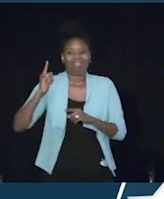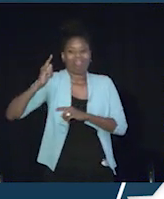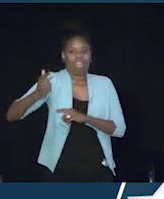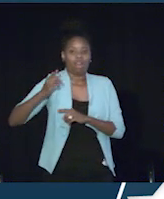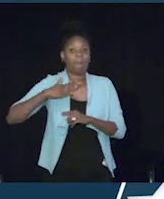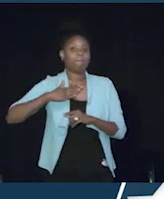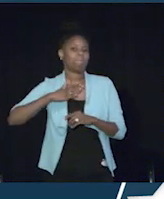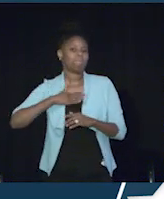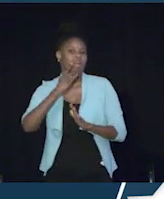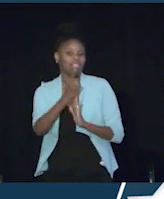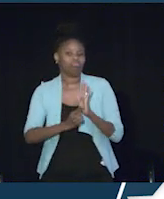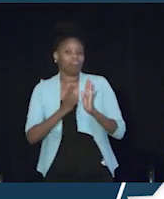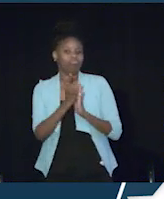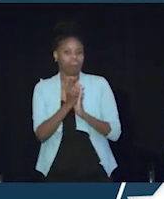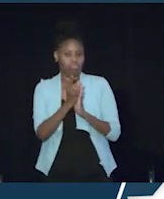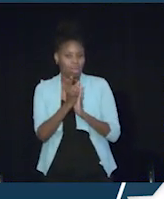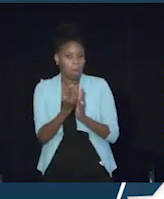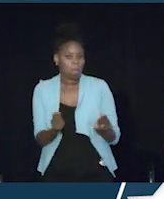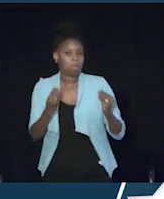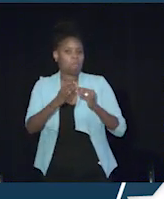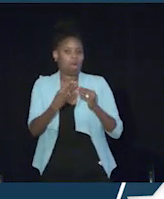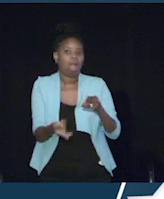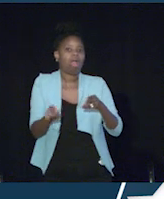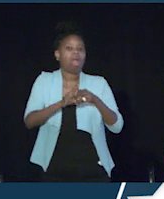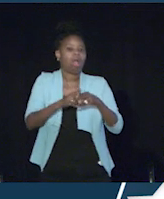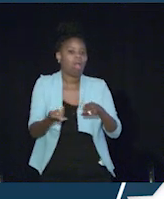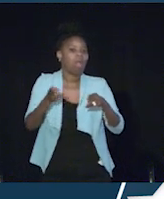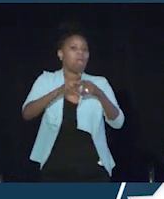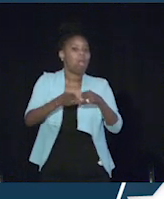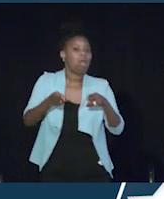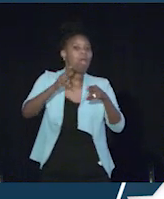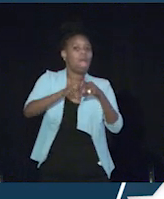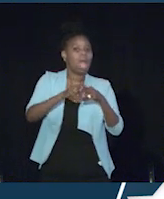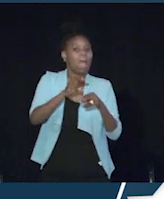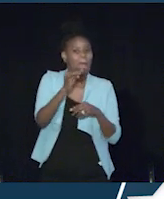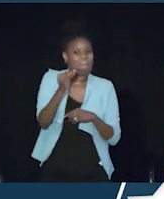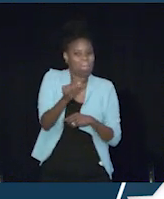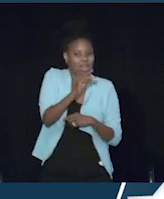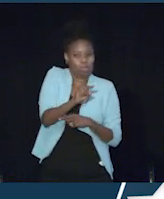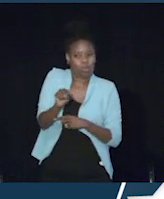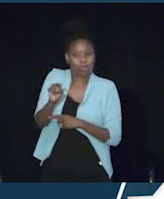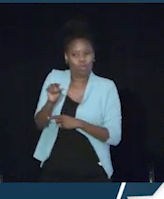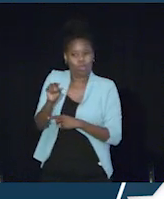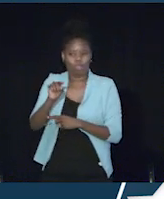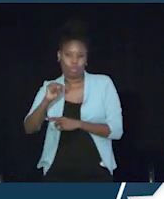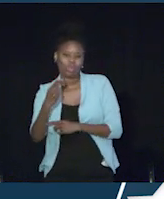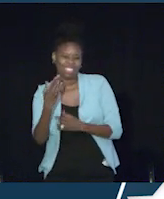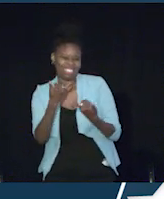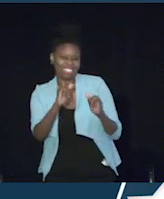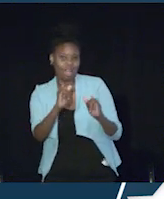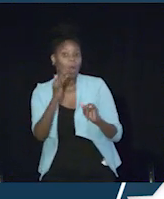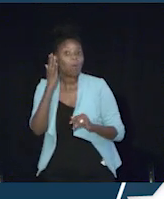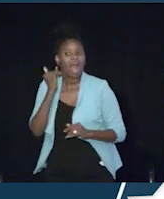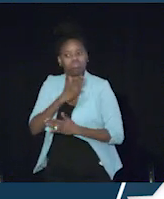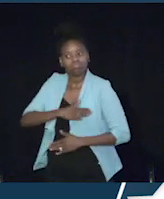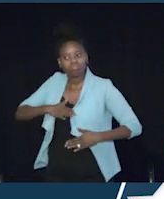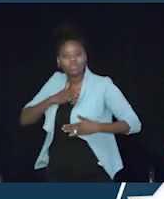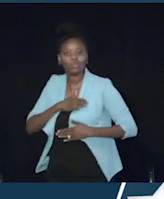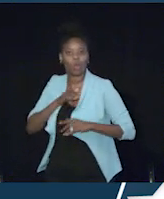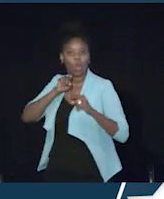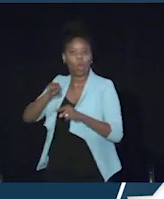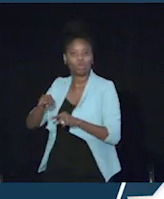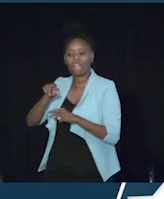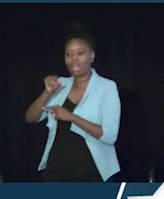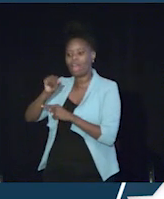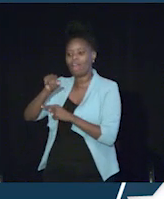through Thursday, so I could still have Fridays off, because I really liked going to the Aphasia Center. But then in